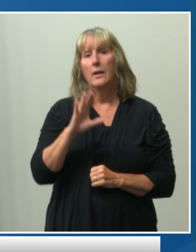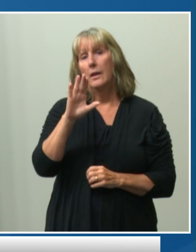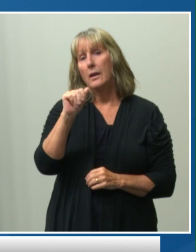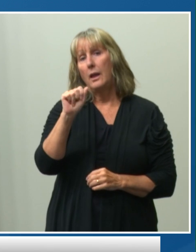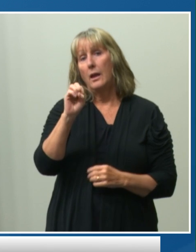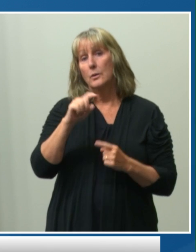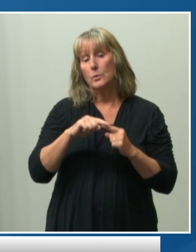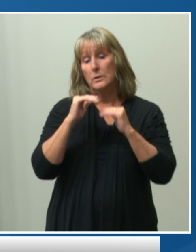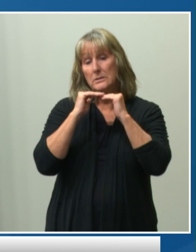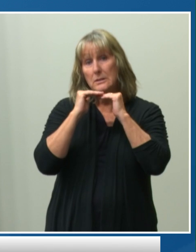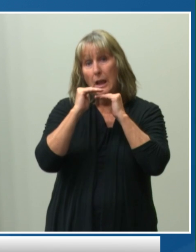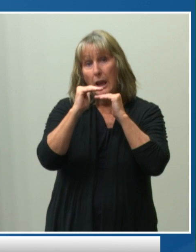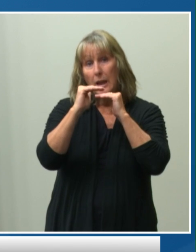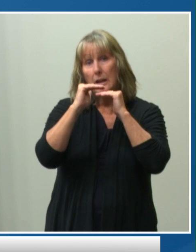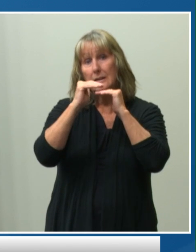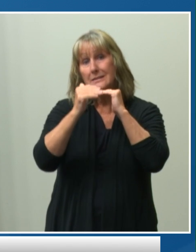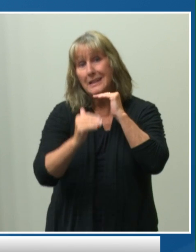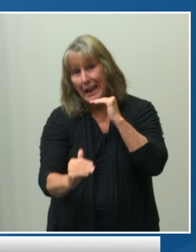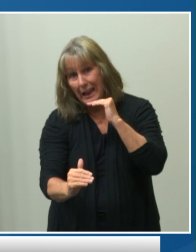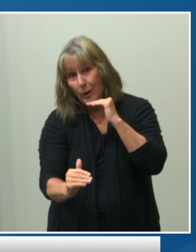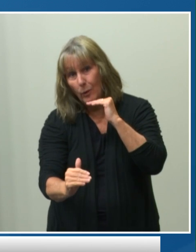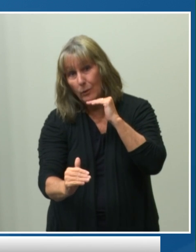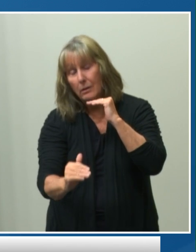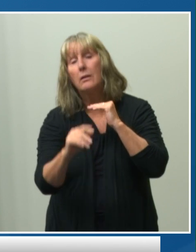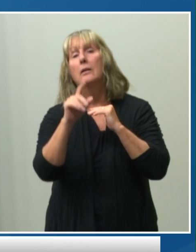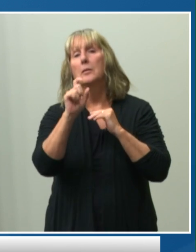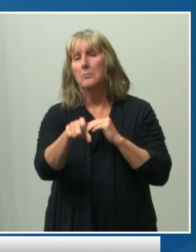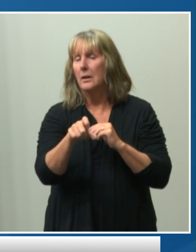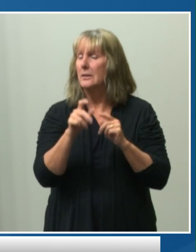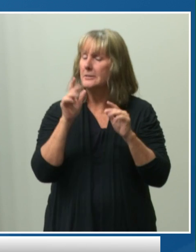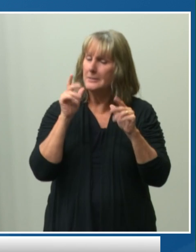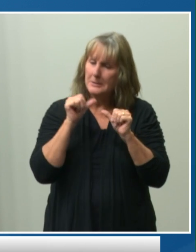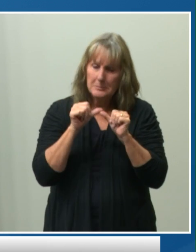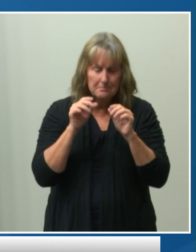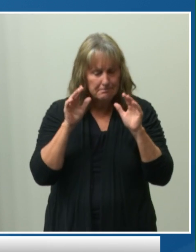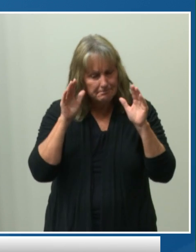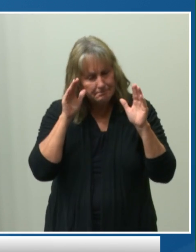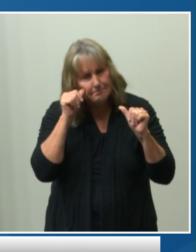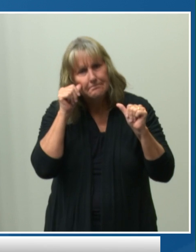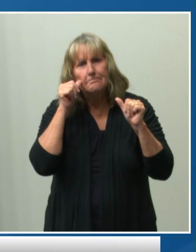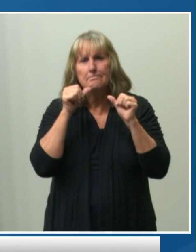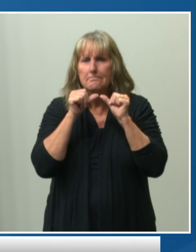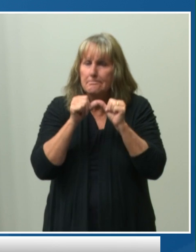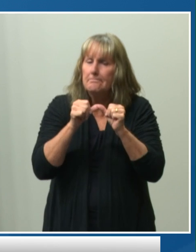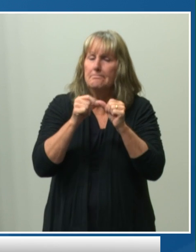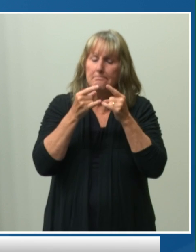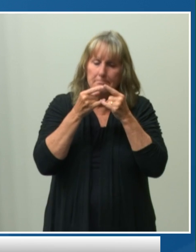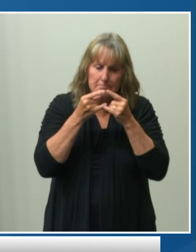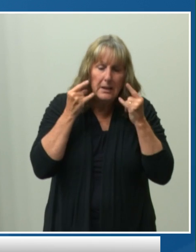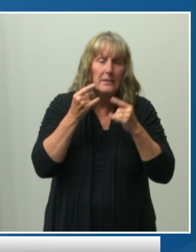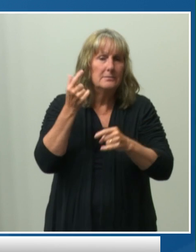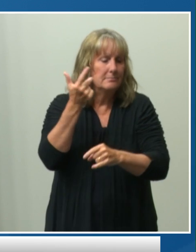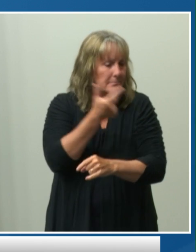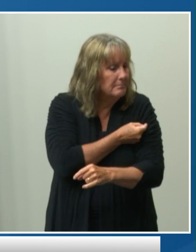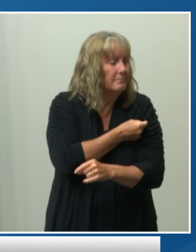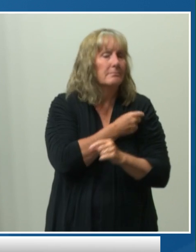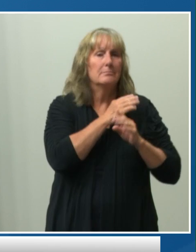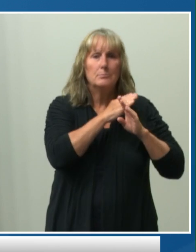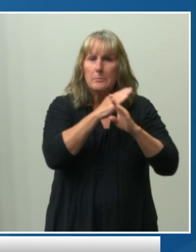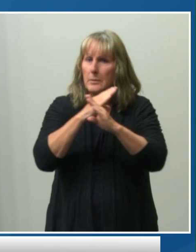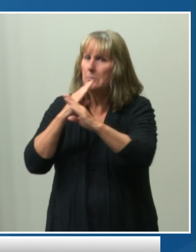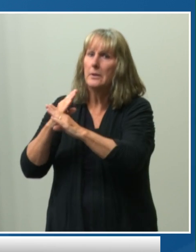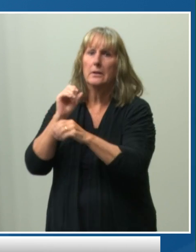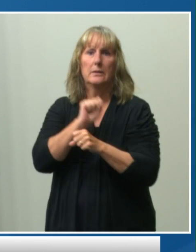hold steady and then go down, we must remain vigilant in our vaccination, masking, and other prevention